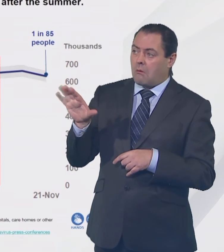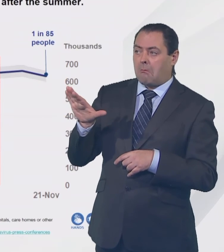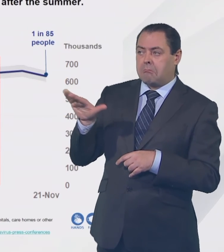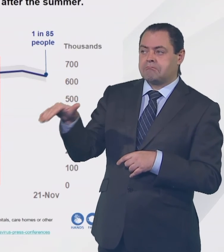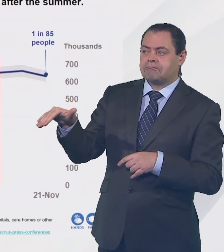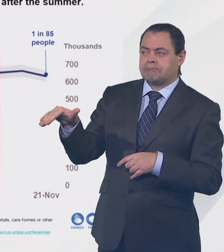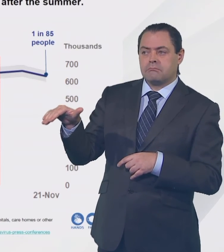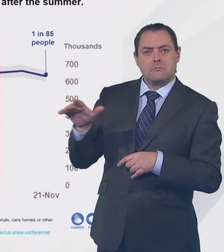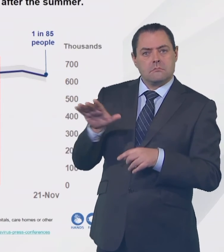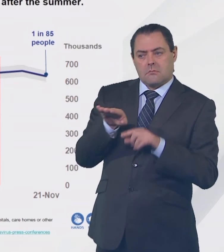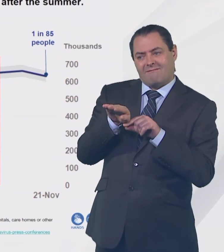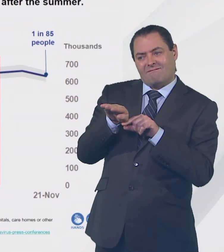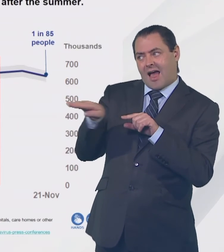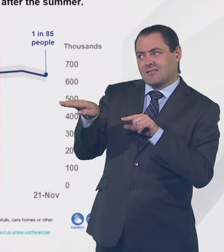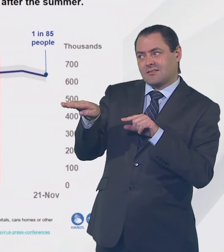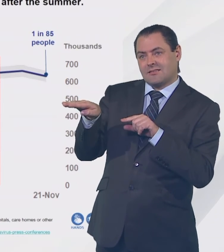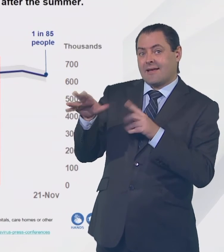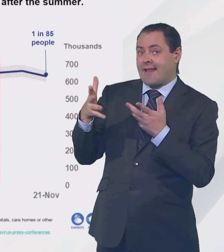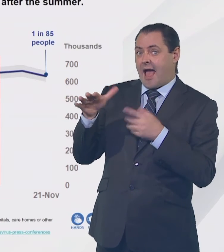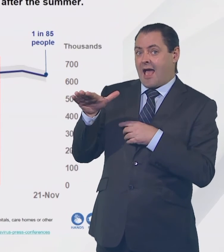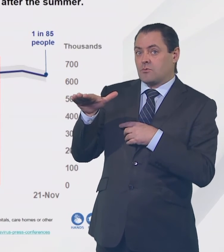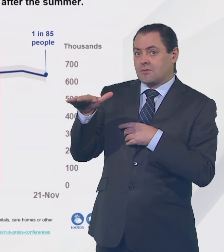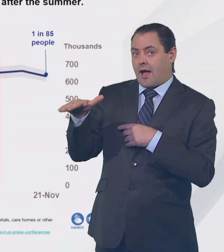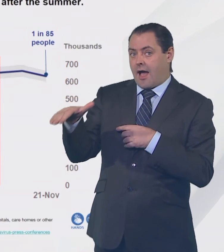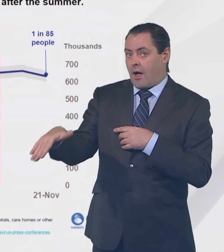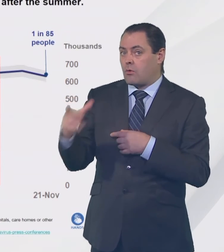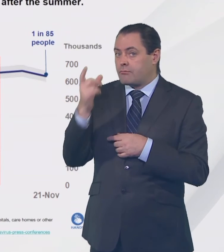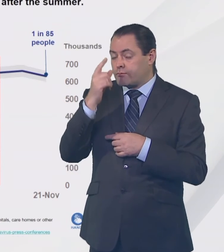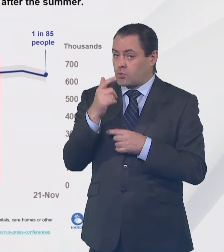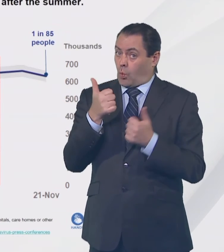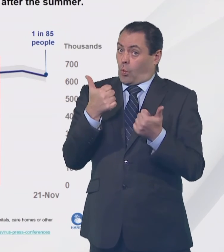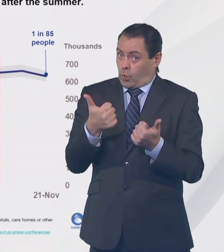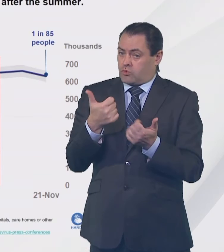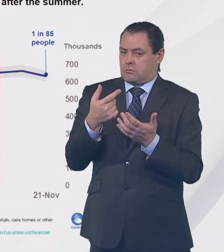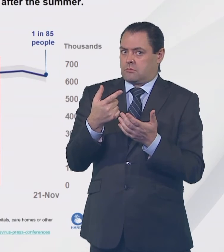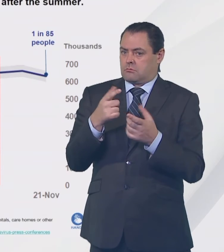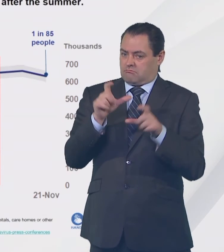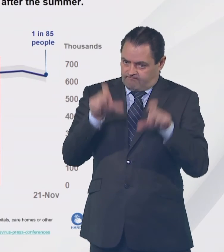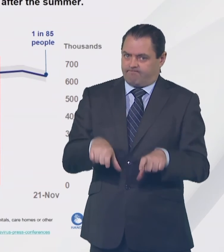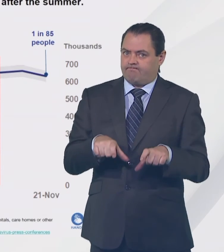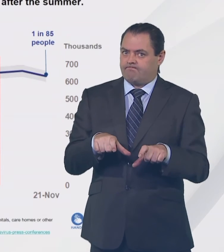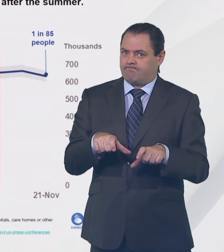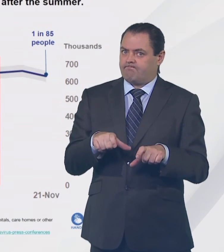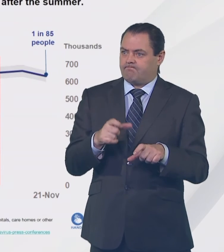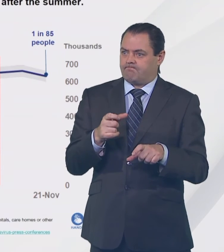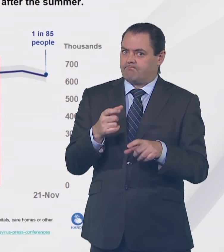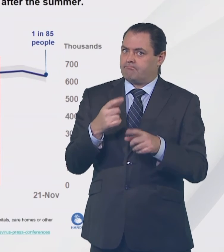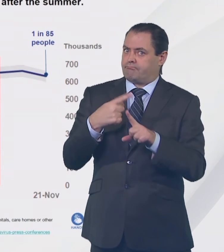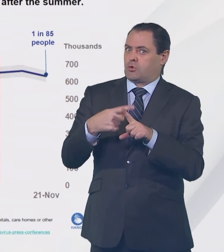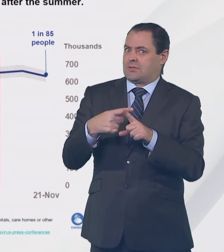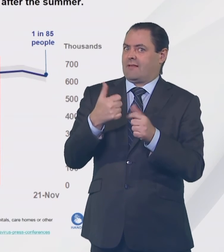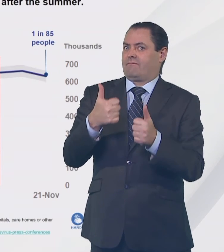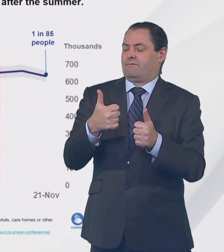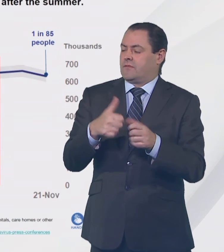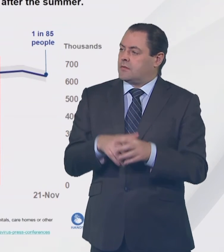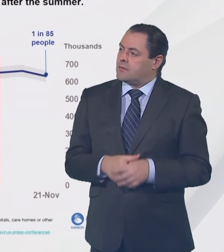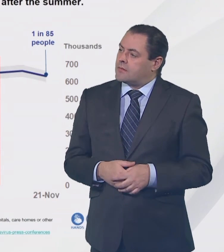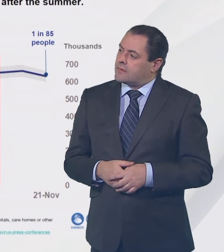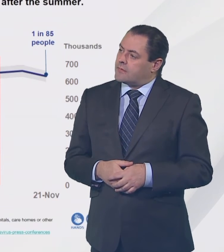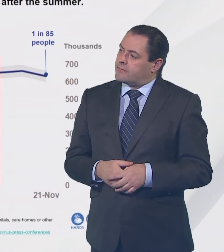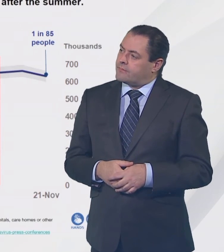this and potentially now lead to a decrease. We would expect to continue to see that decrease over the next few weeks. So on